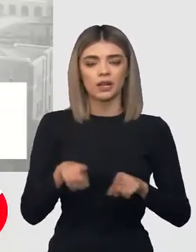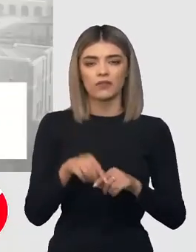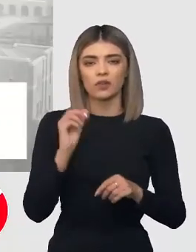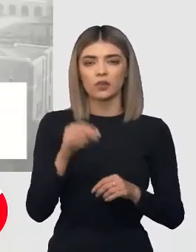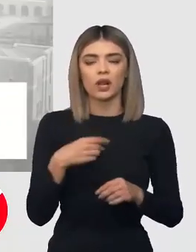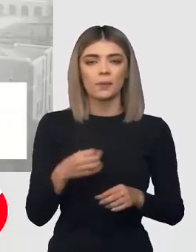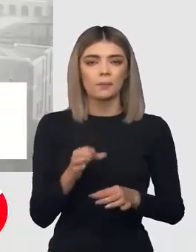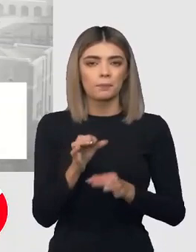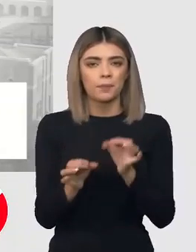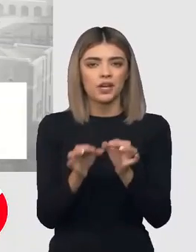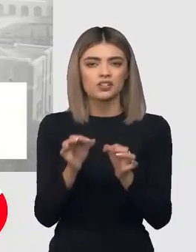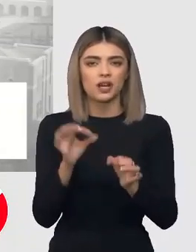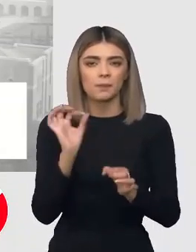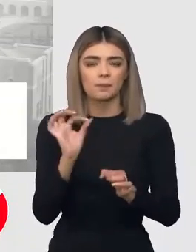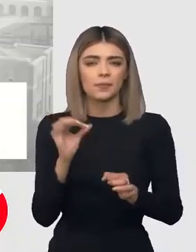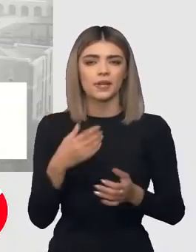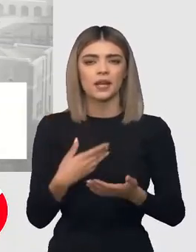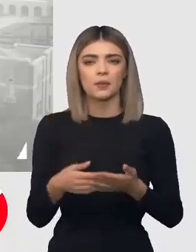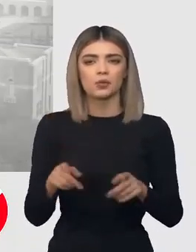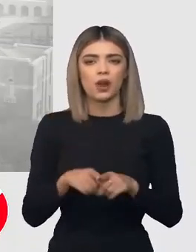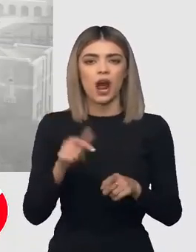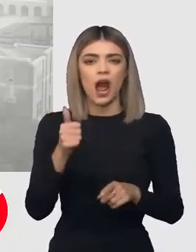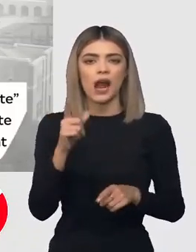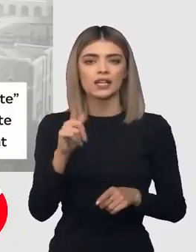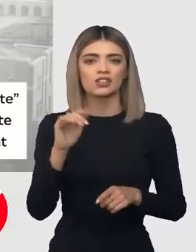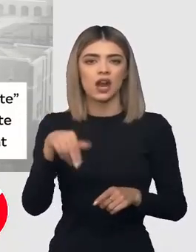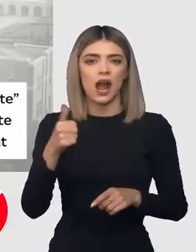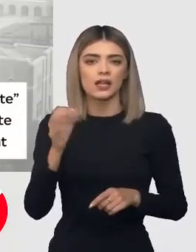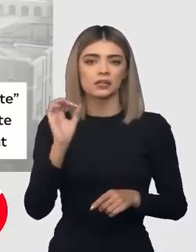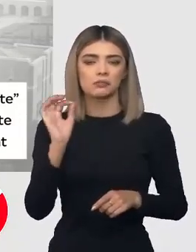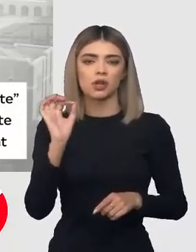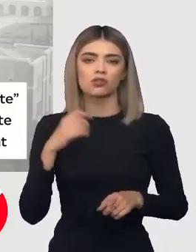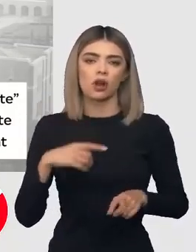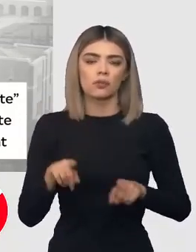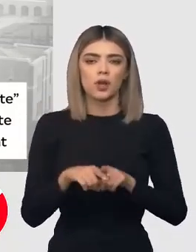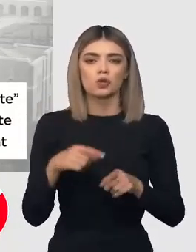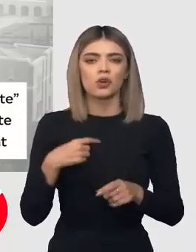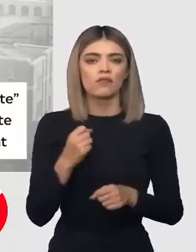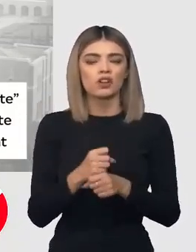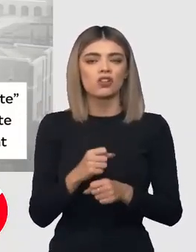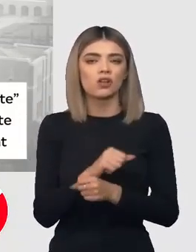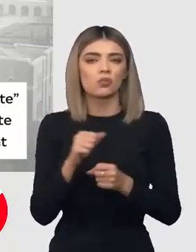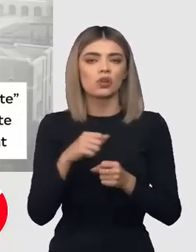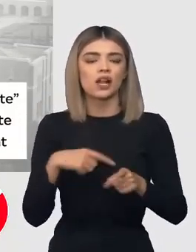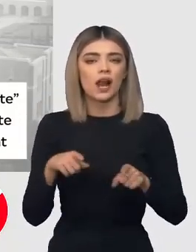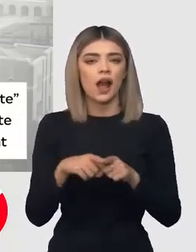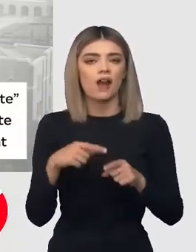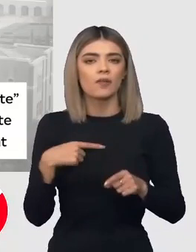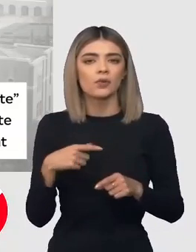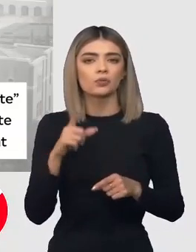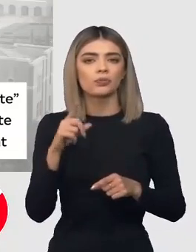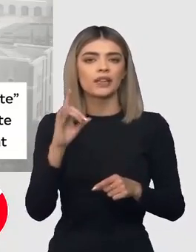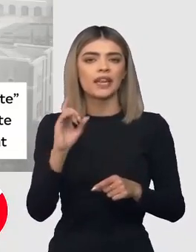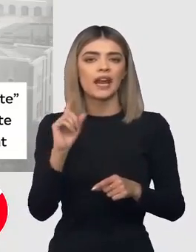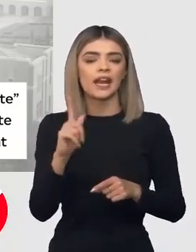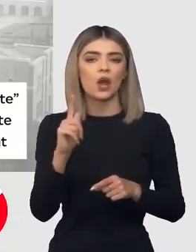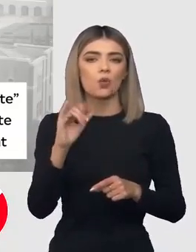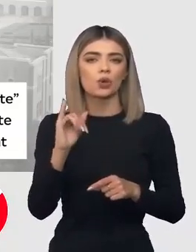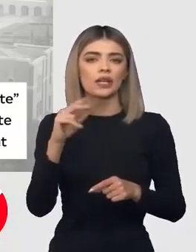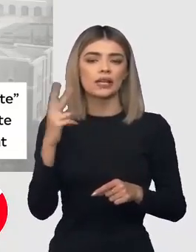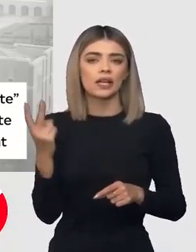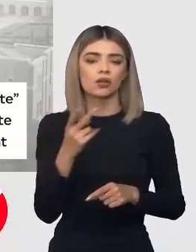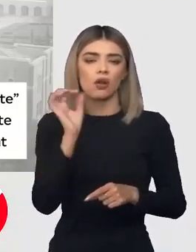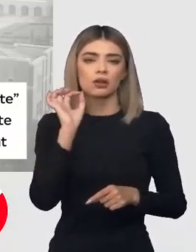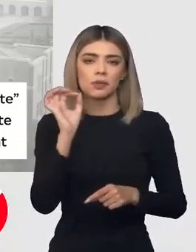sunt alcătuite din mărgele minuscule din alginat, concepute pentru a produce explozii continue de interleuchină